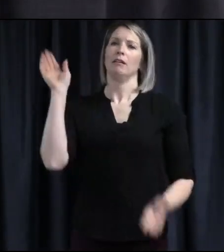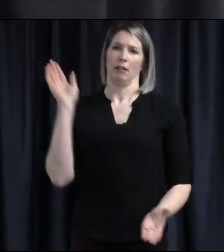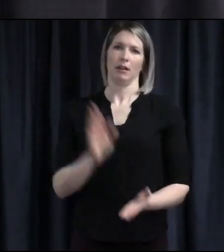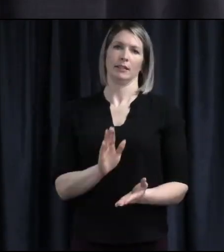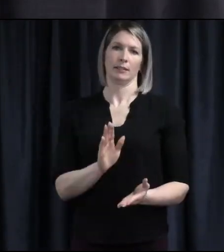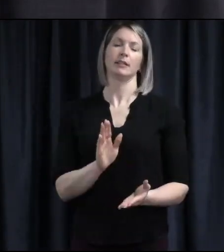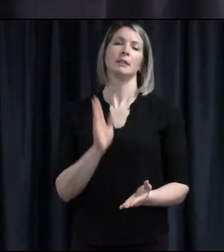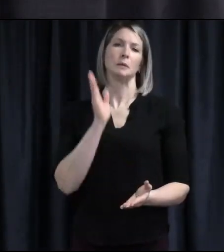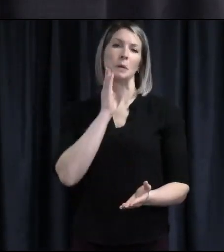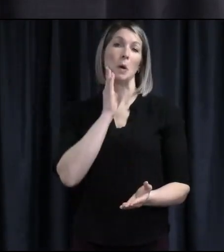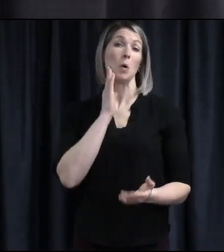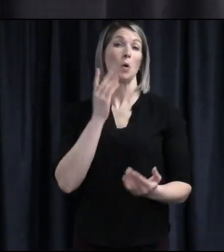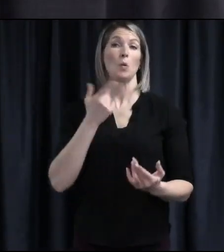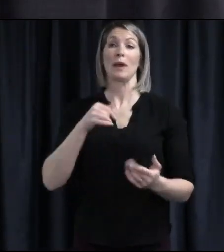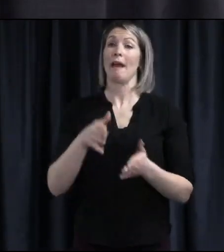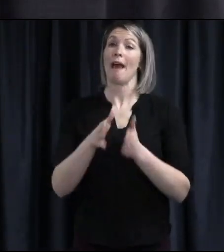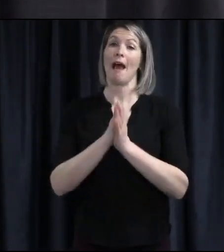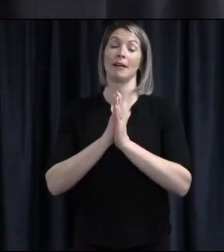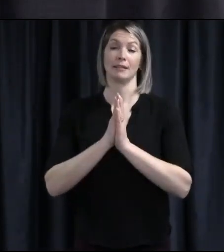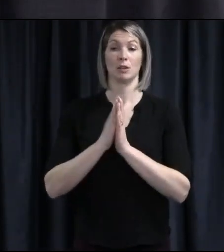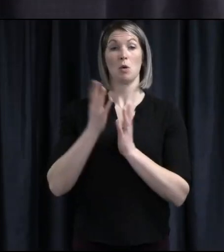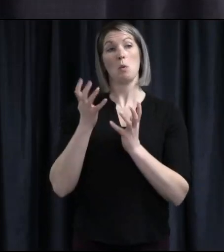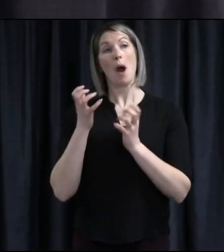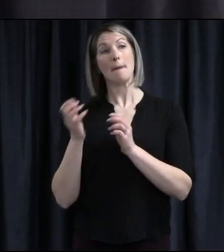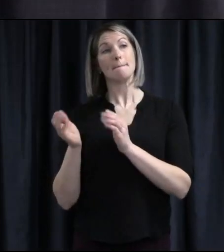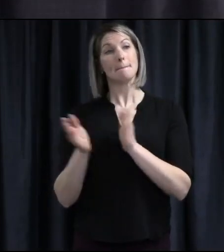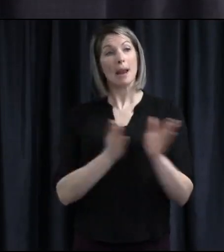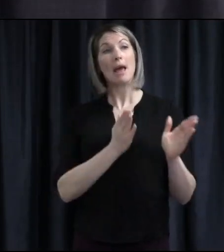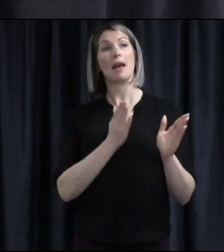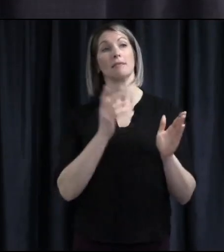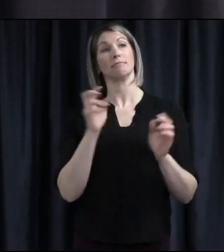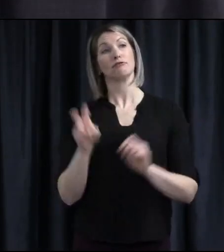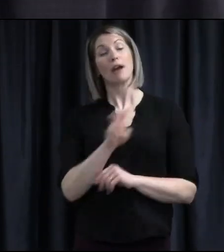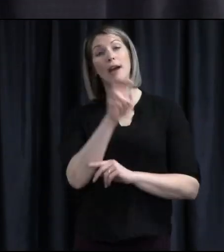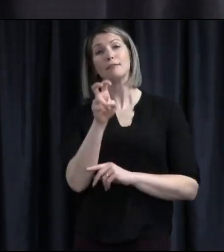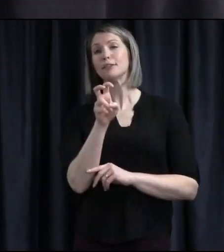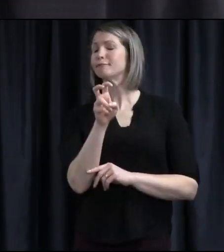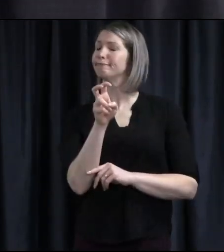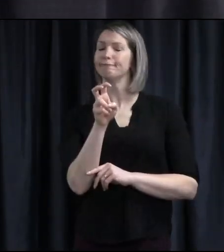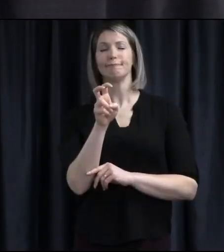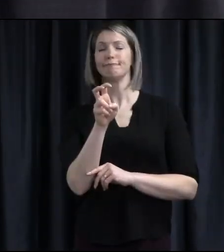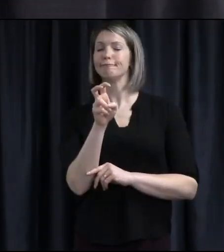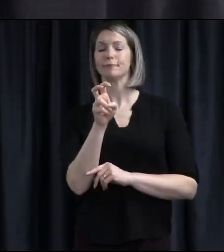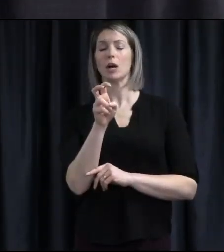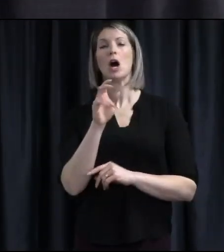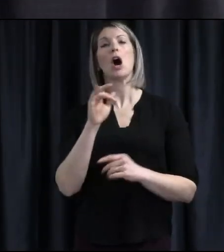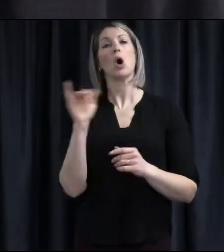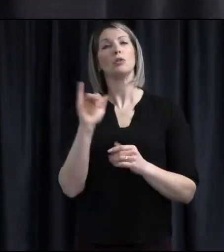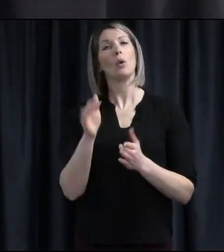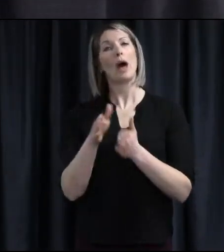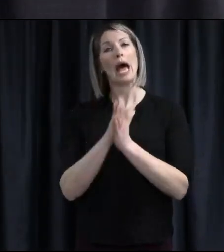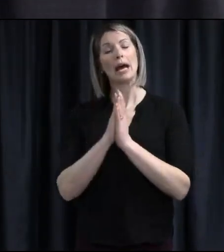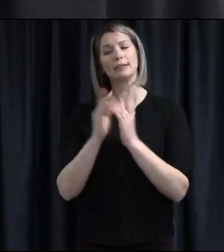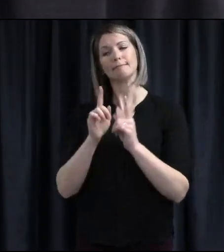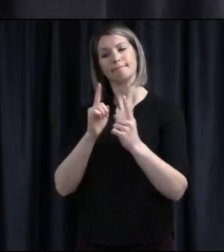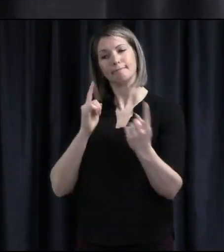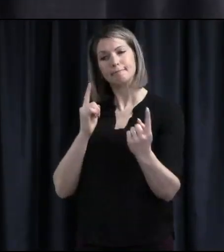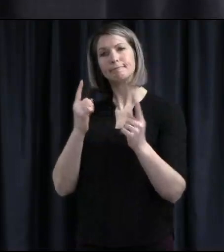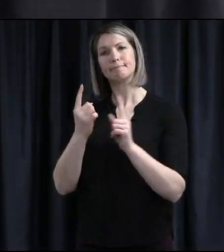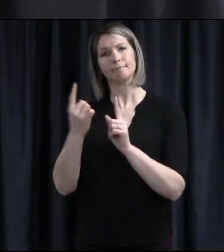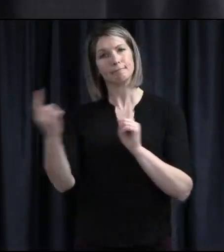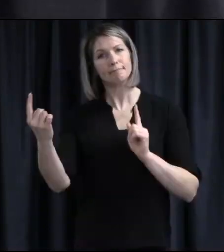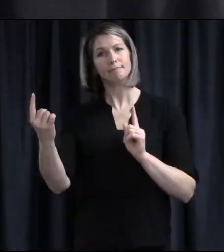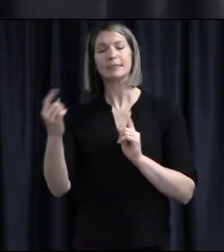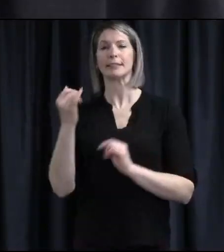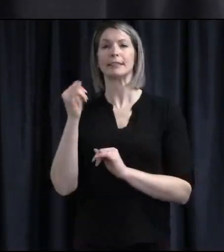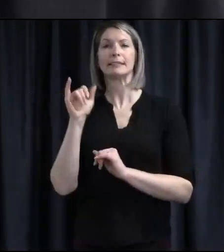people to even suspend travel, to expand for social distancing, and people to stay at home. So it's